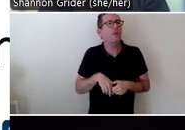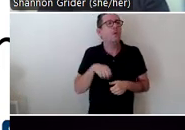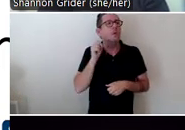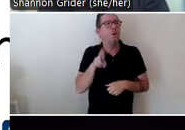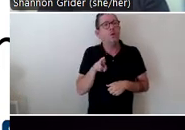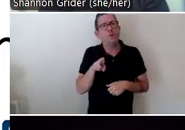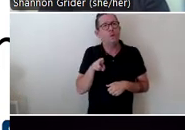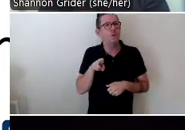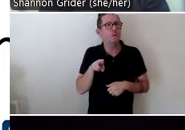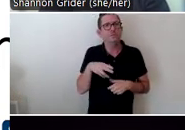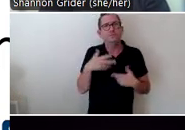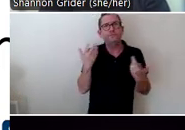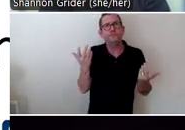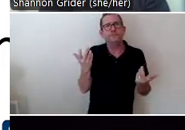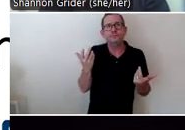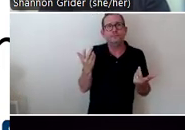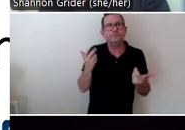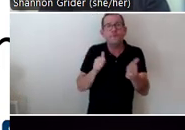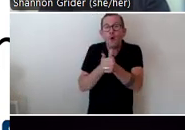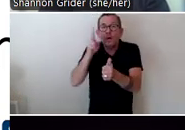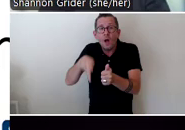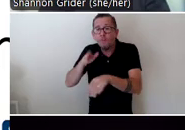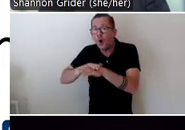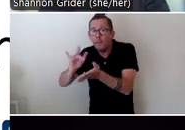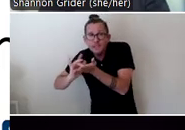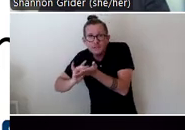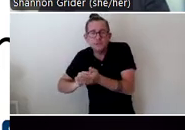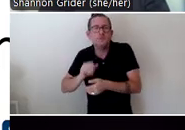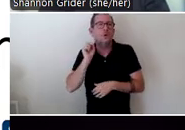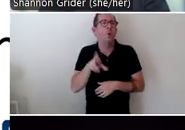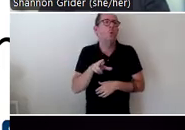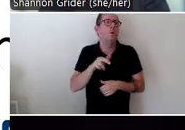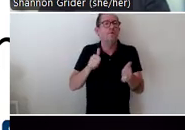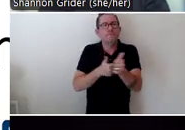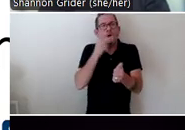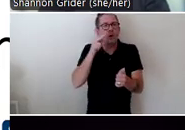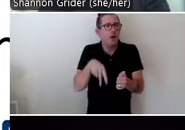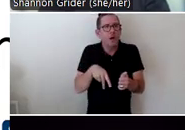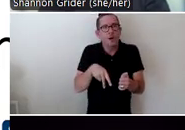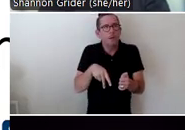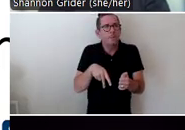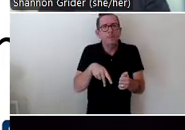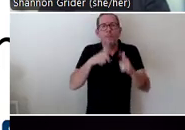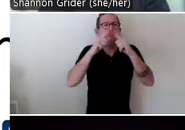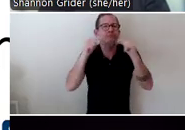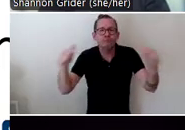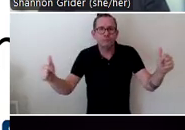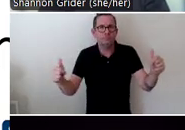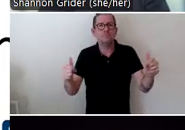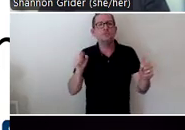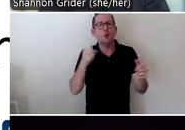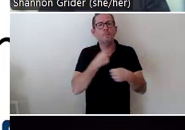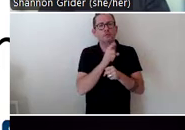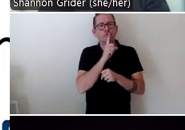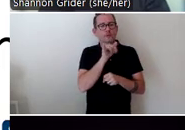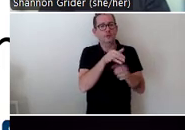check? Is it, a 6-month follow-up? Is it just a well check? Is this a follow-up